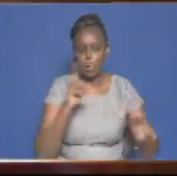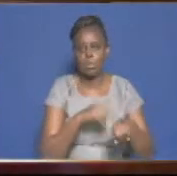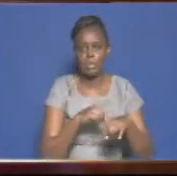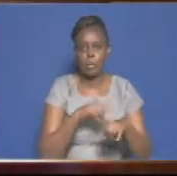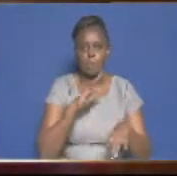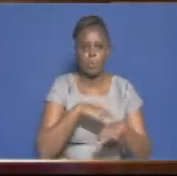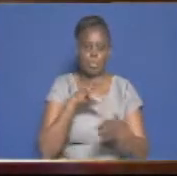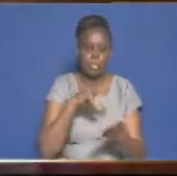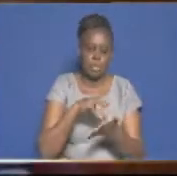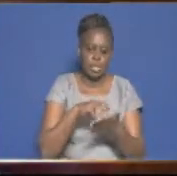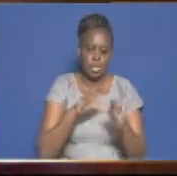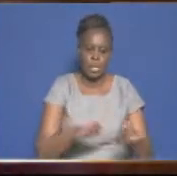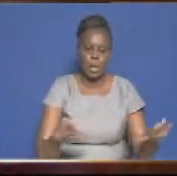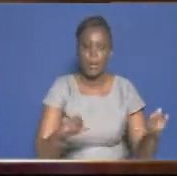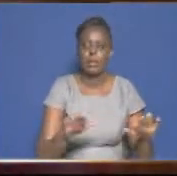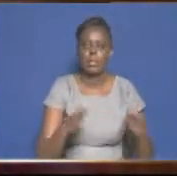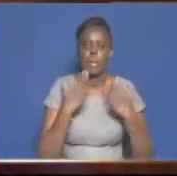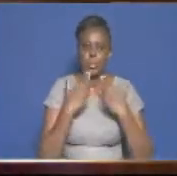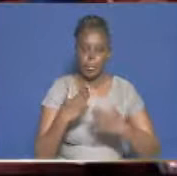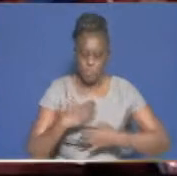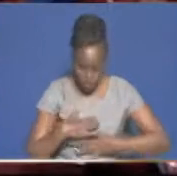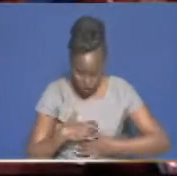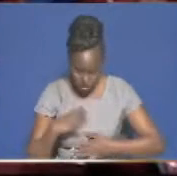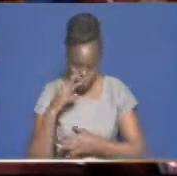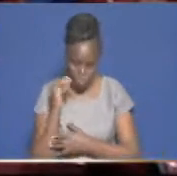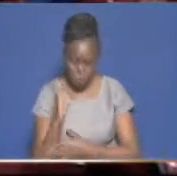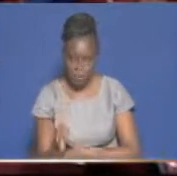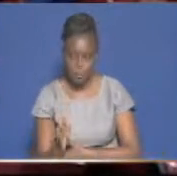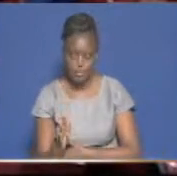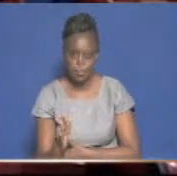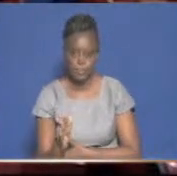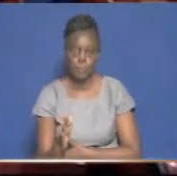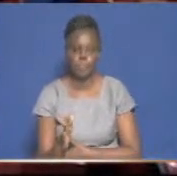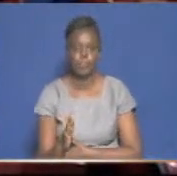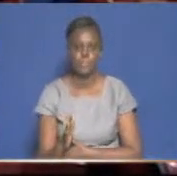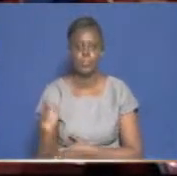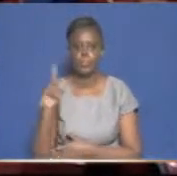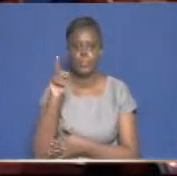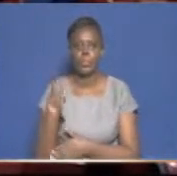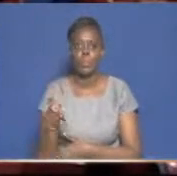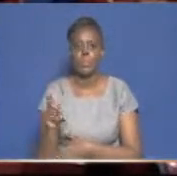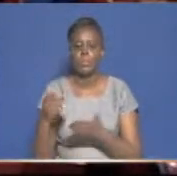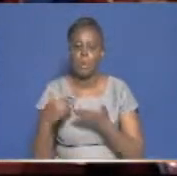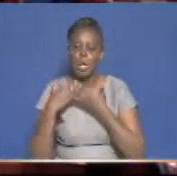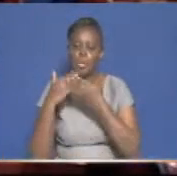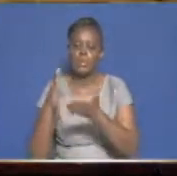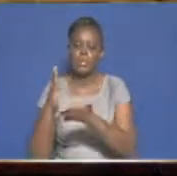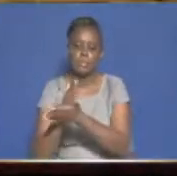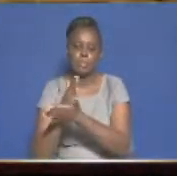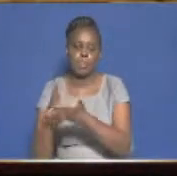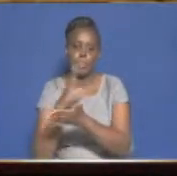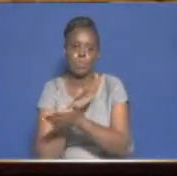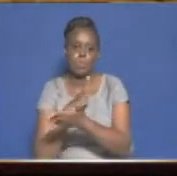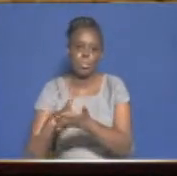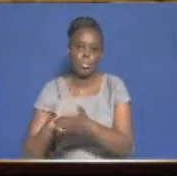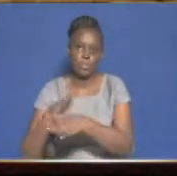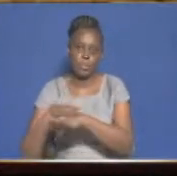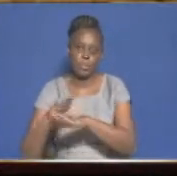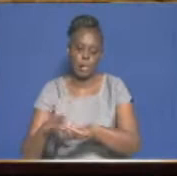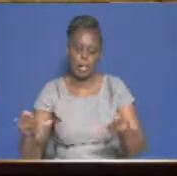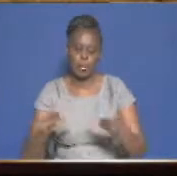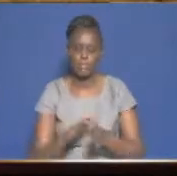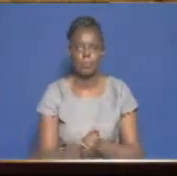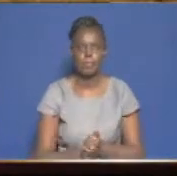station? Thank you, Mr. Speaker. Very well. The question will be replied to before the Departmental Committee on